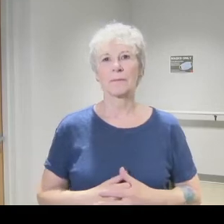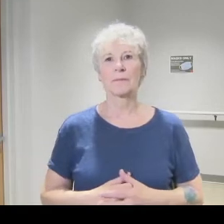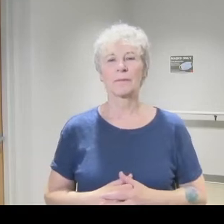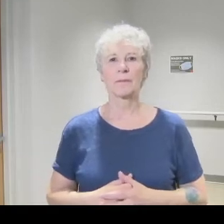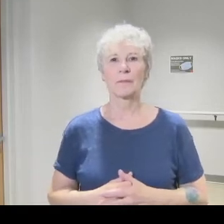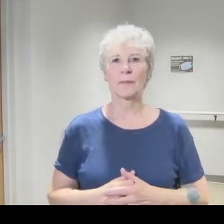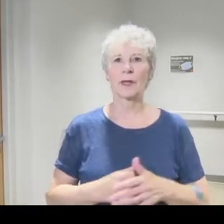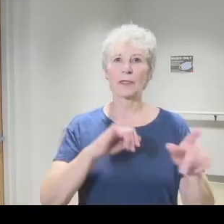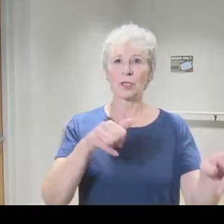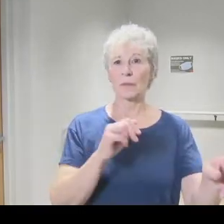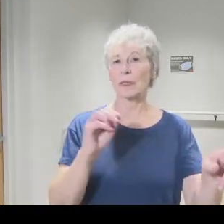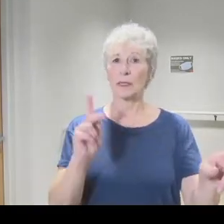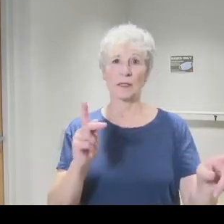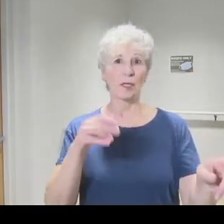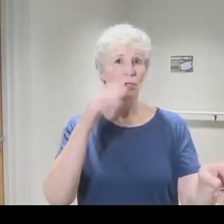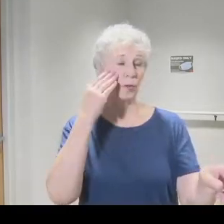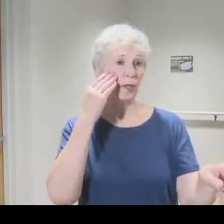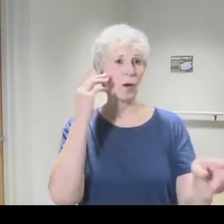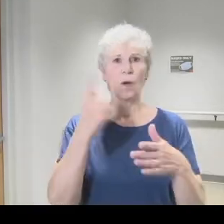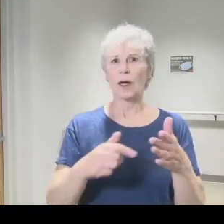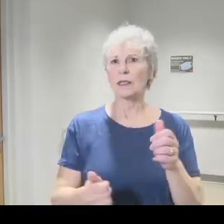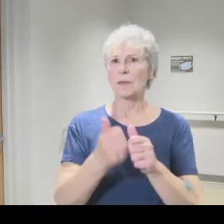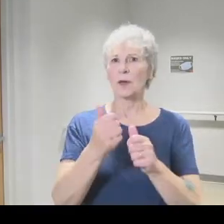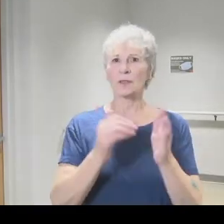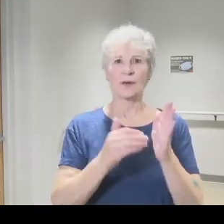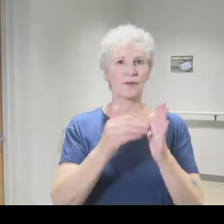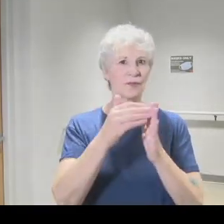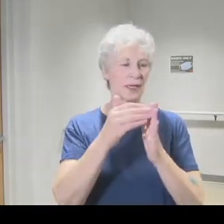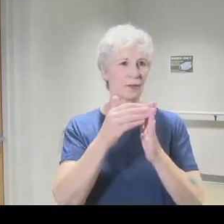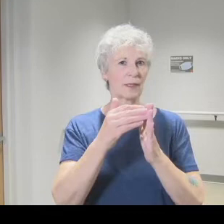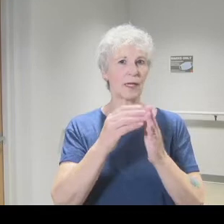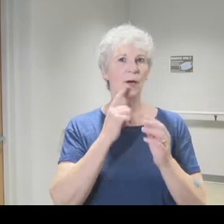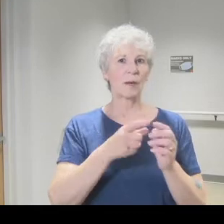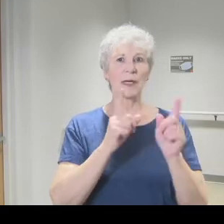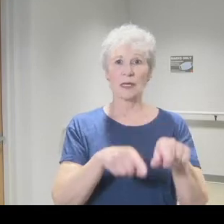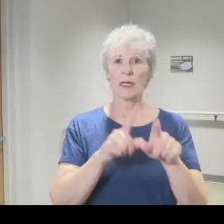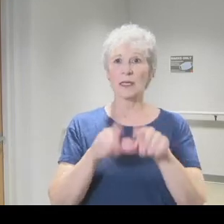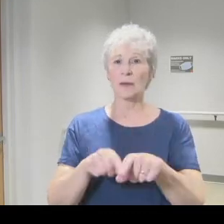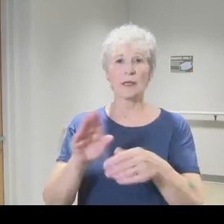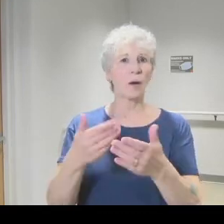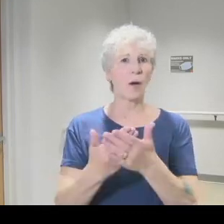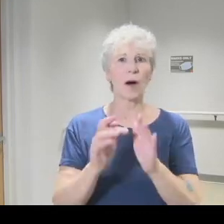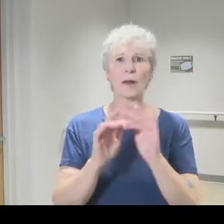Jeremy and Kayla, do you know what is the most frequent repeated command in all of Scripture?